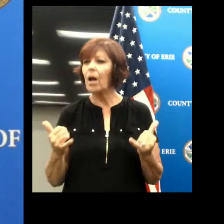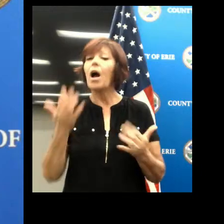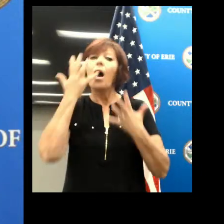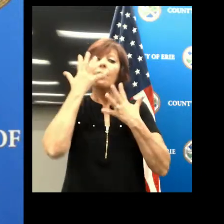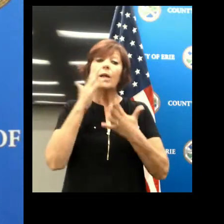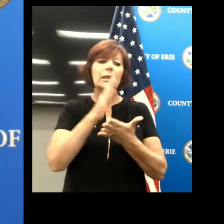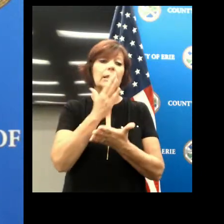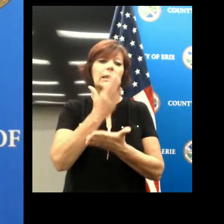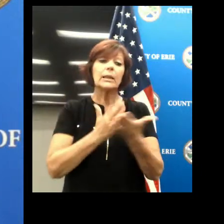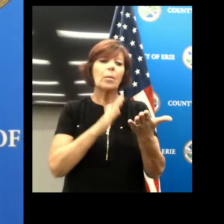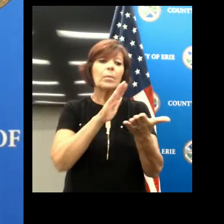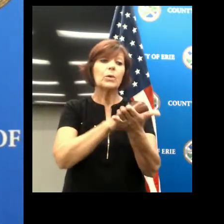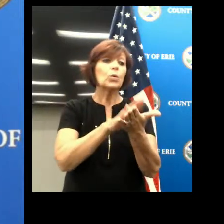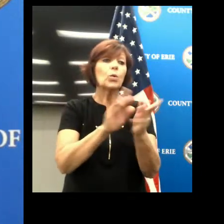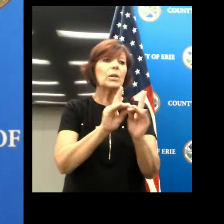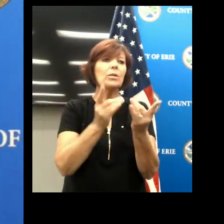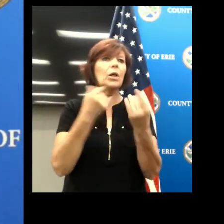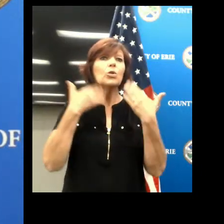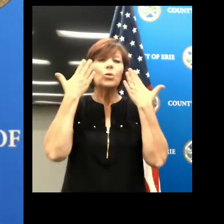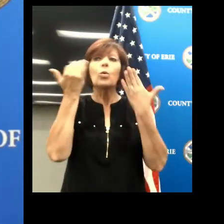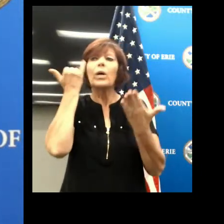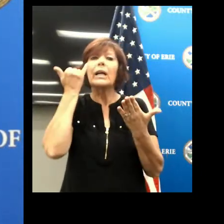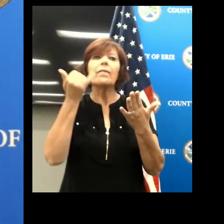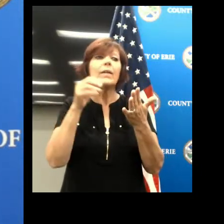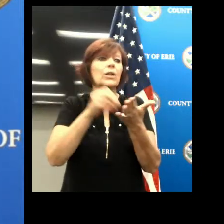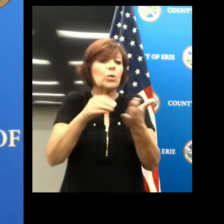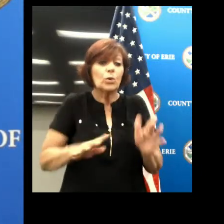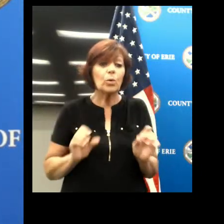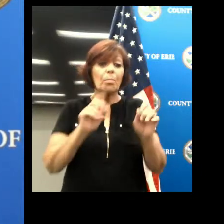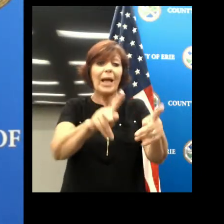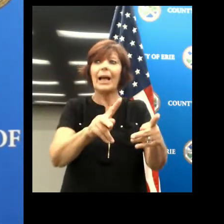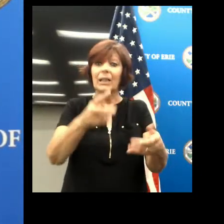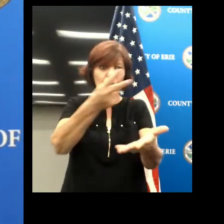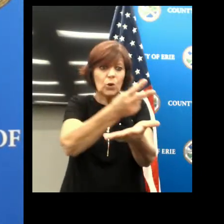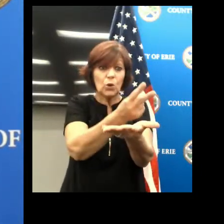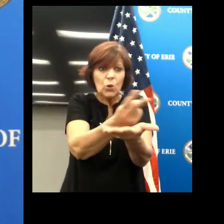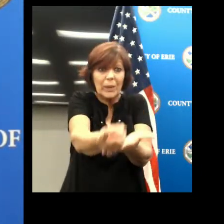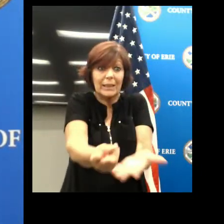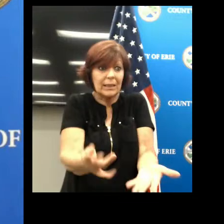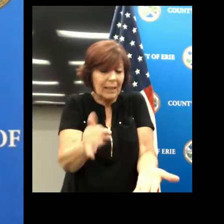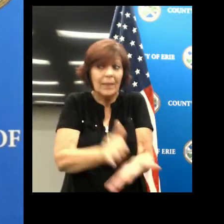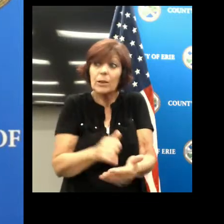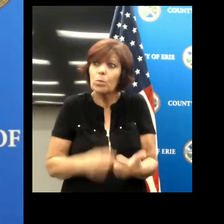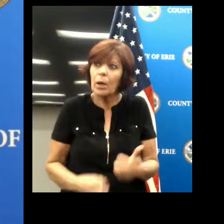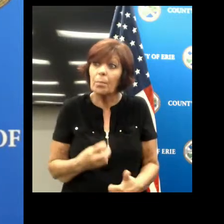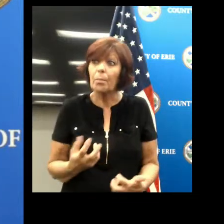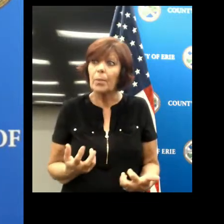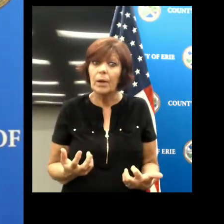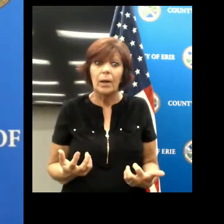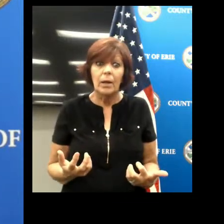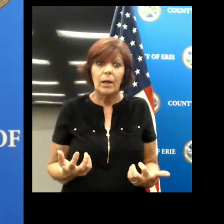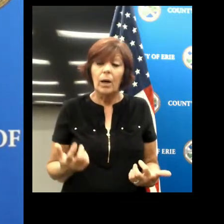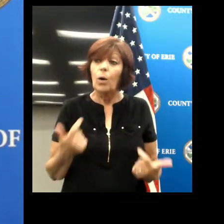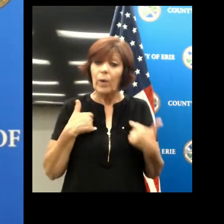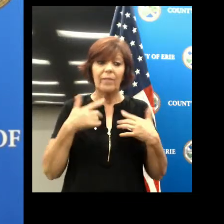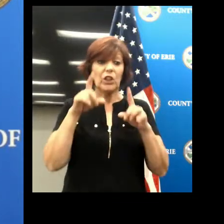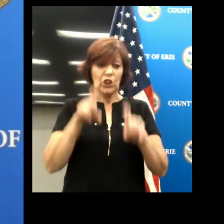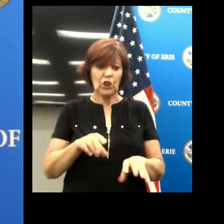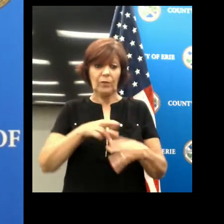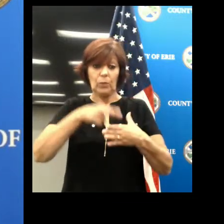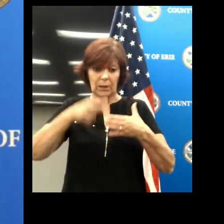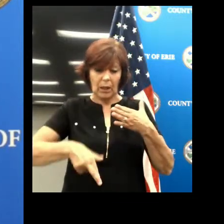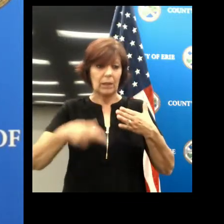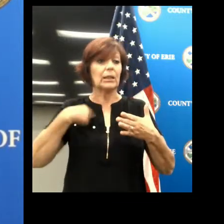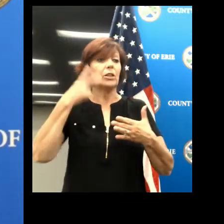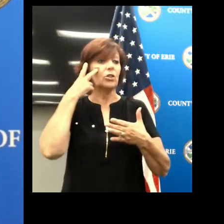school districts don't even know if their students are still returning to school in 2 weeks. And that's a big problem because we got the survey results back, and I